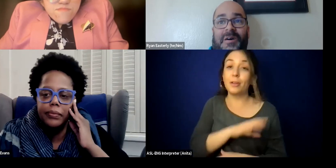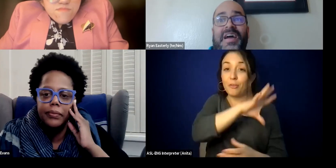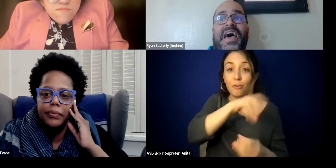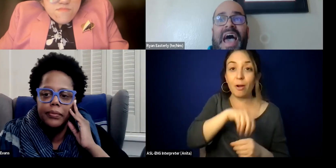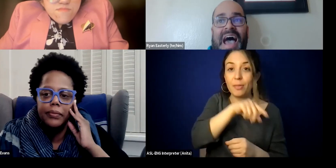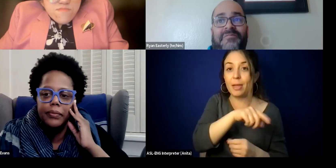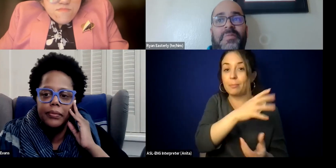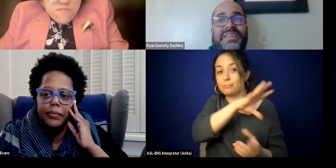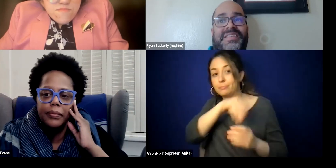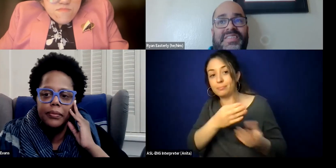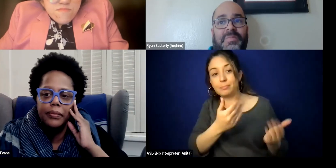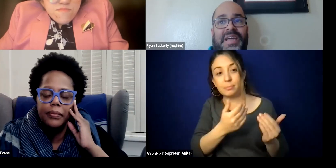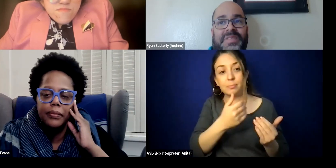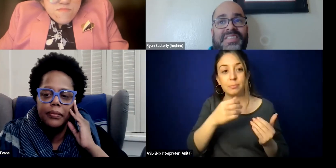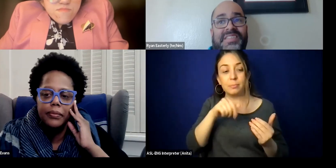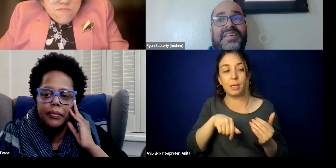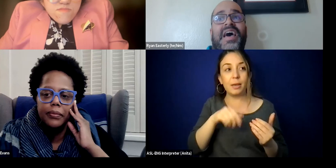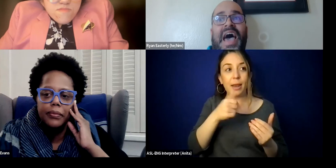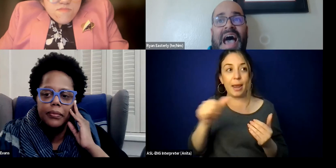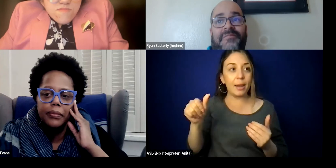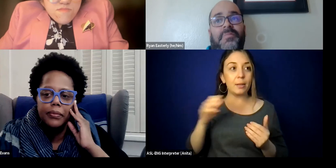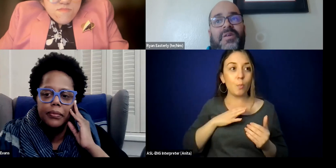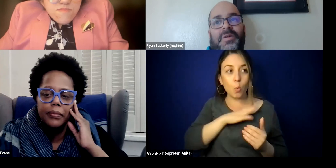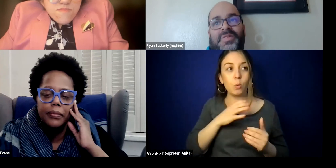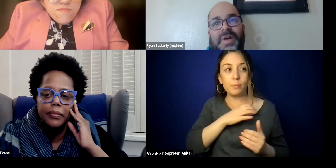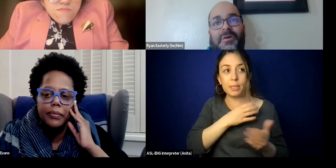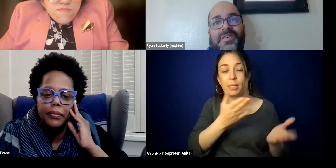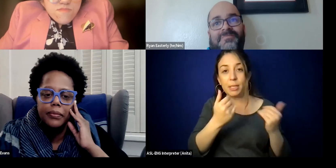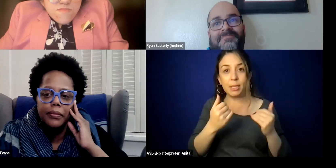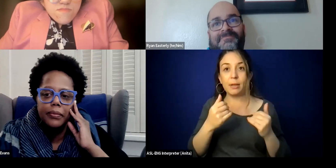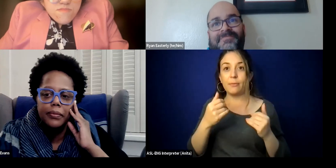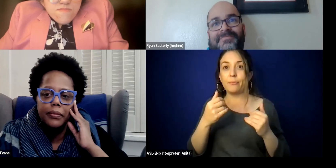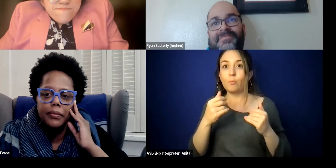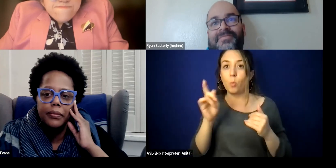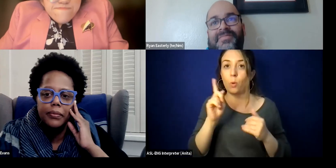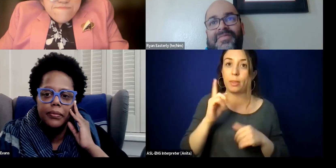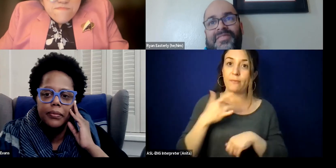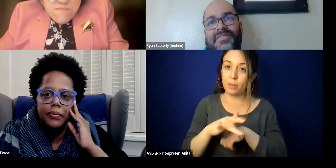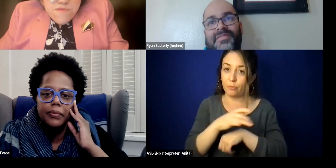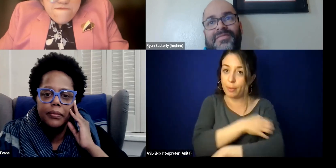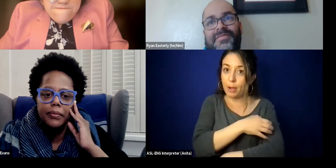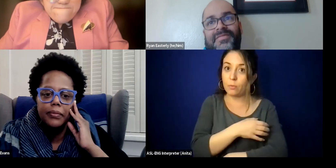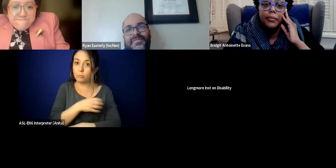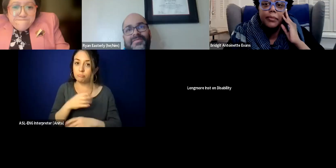seats of power. Have them in the decision-making positions. Have them in the rooms of power.